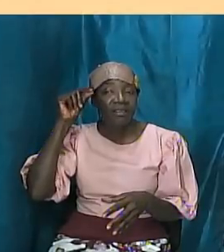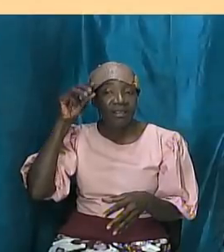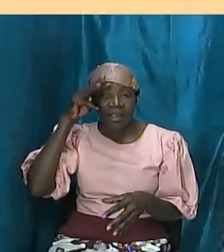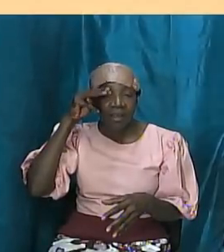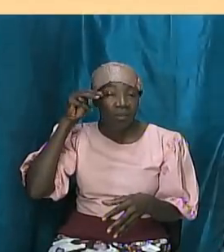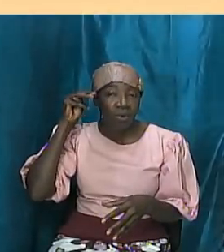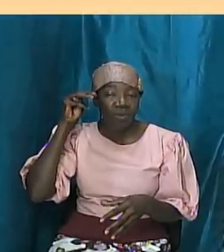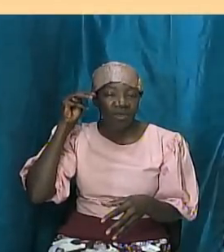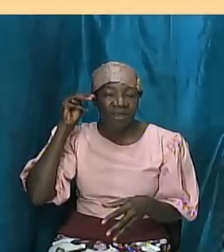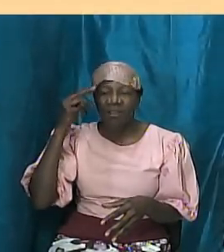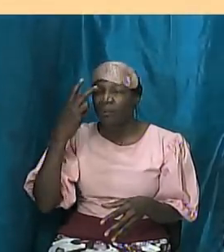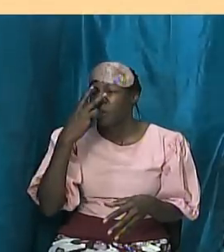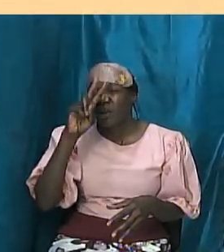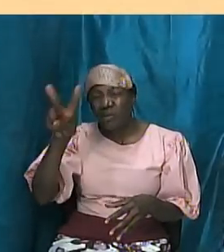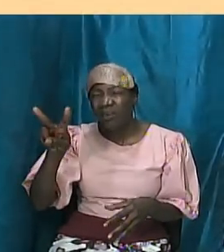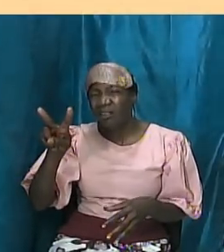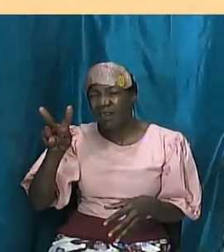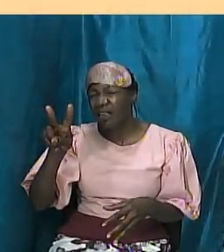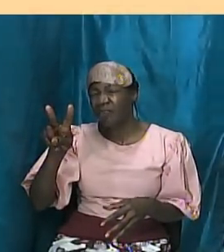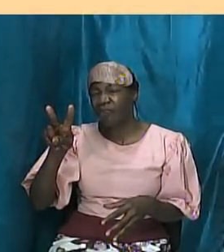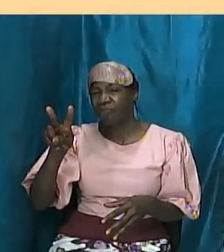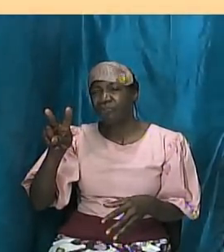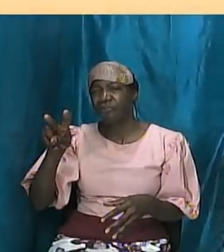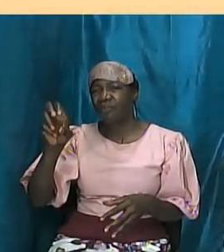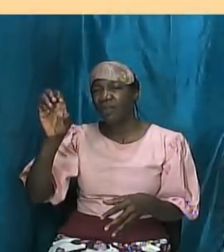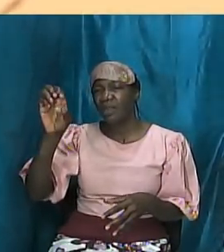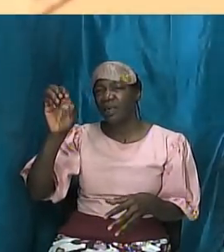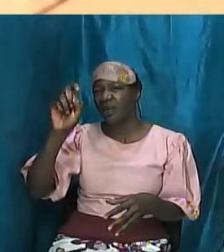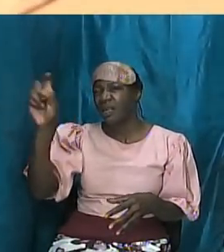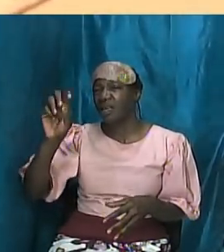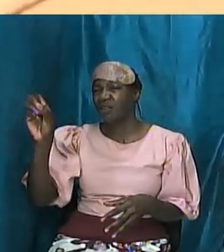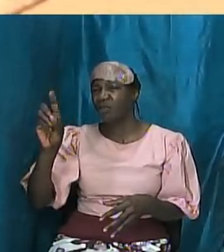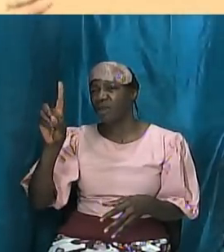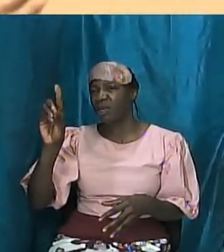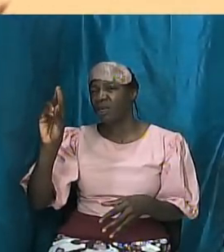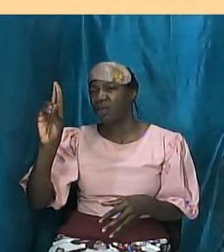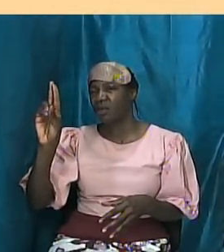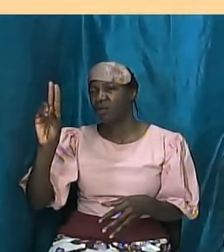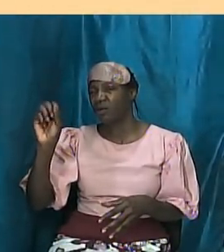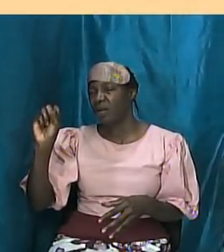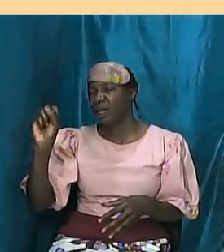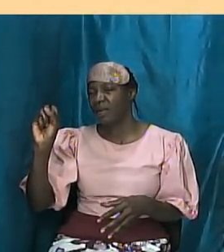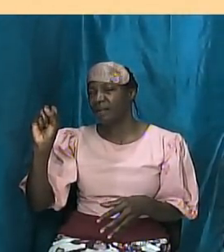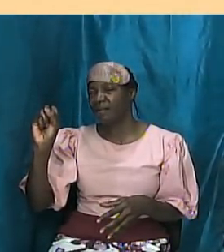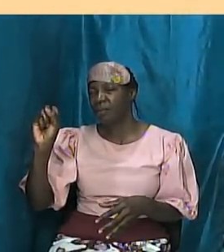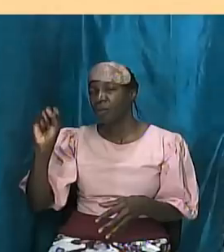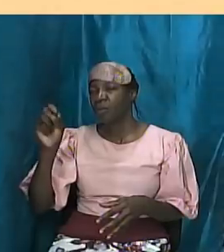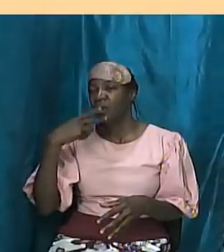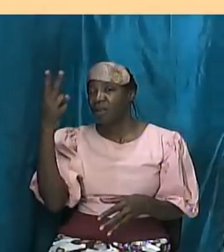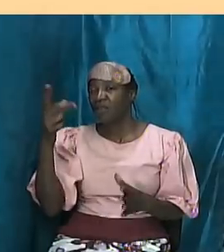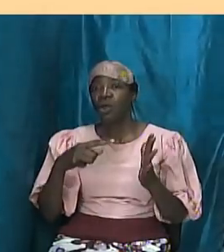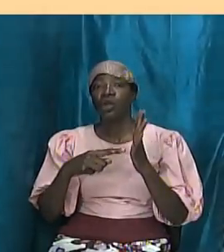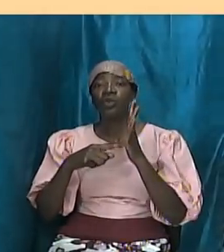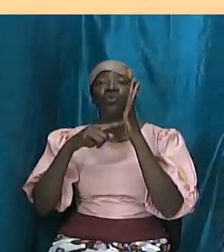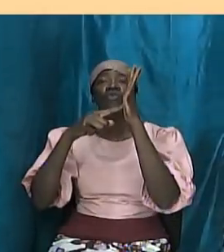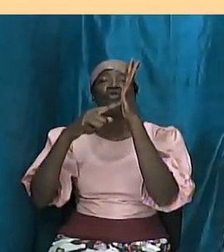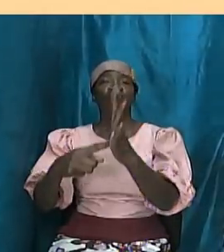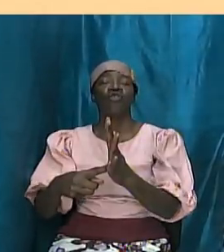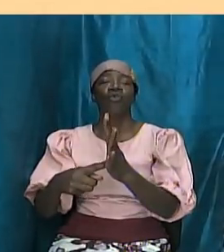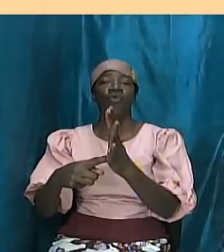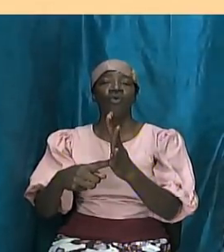in Exodus and how it came together in a particular manner to show a